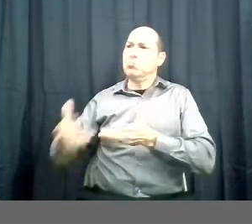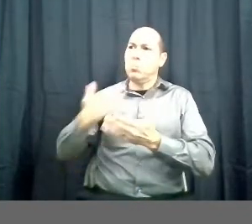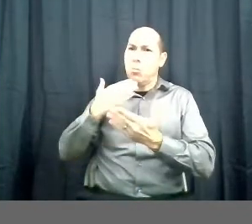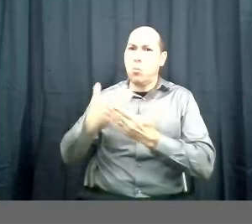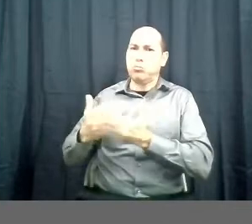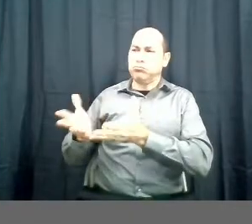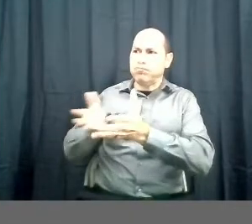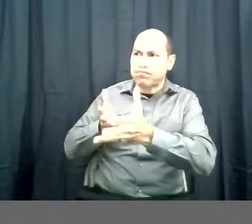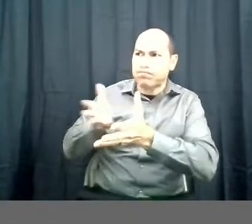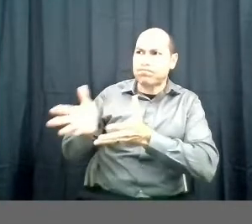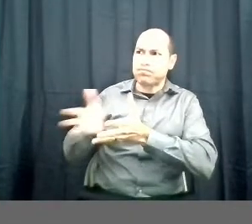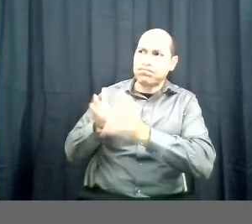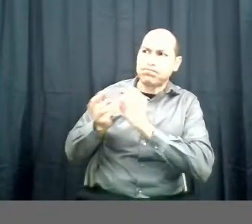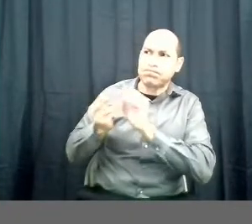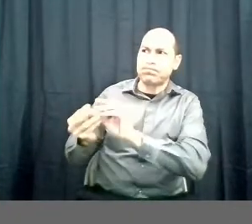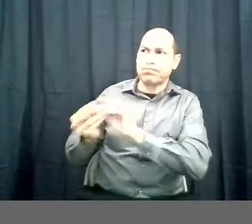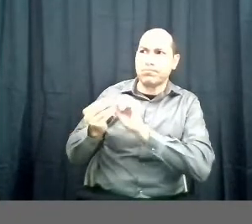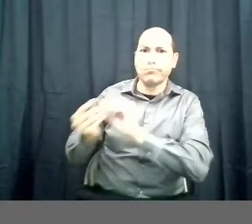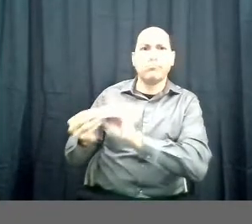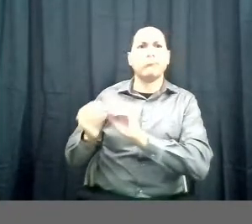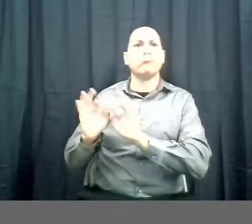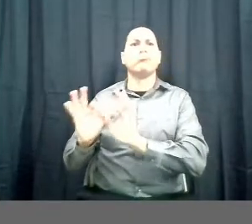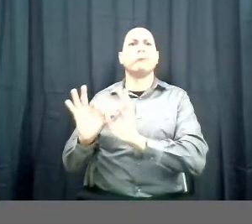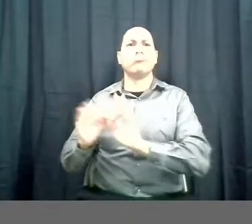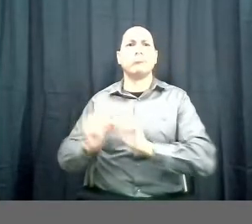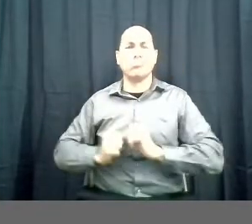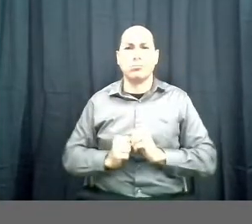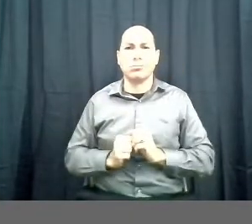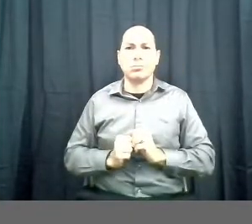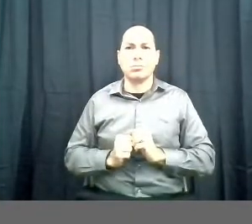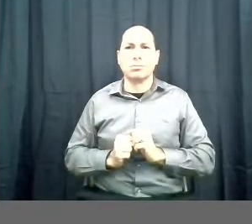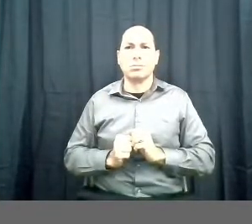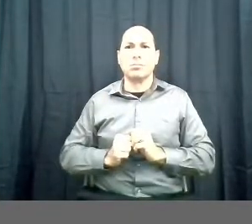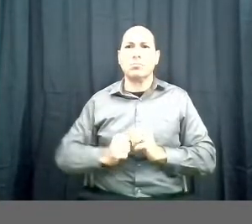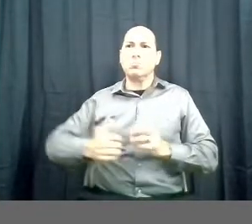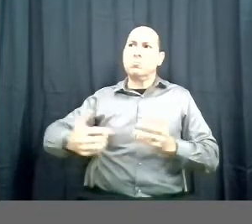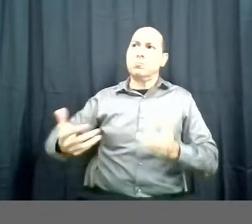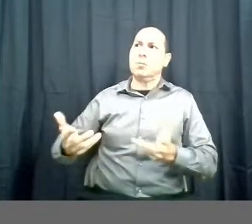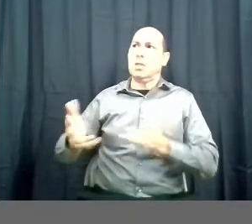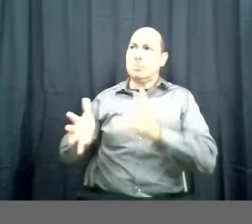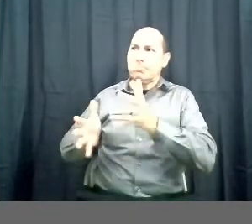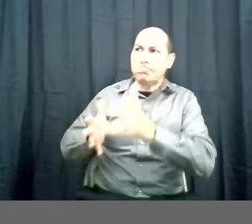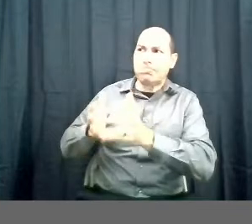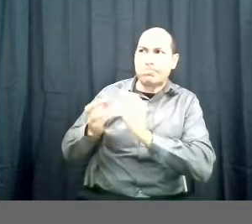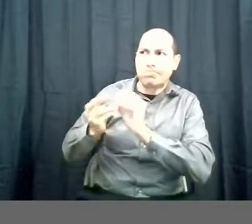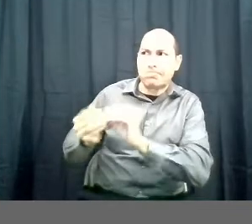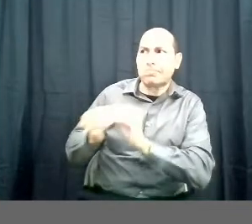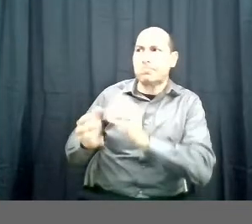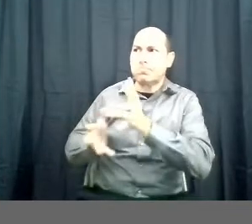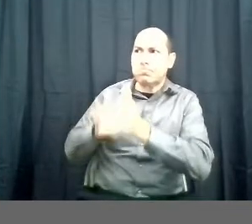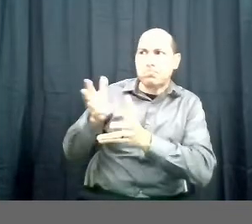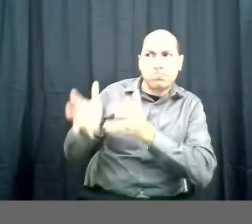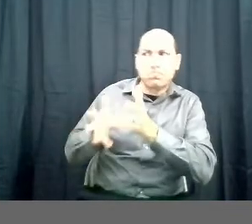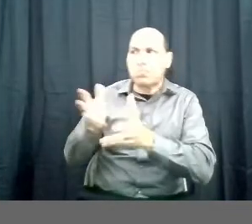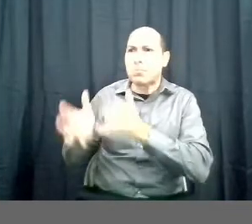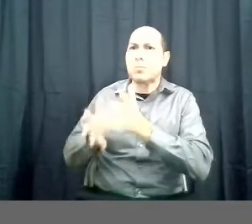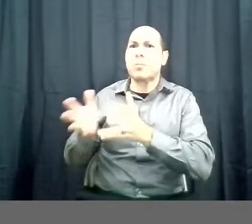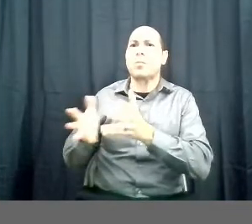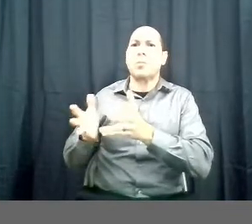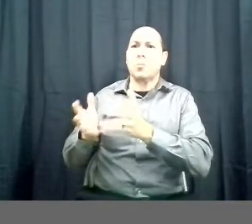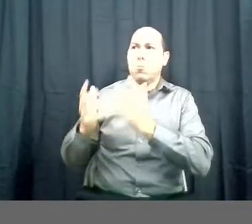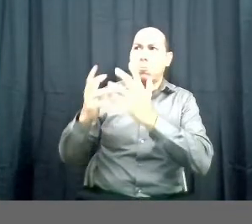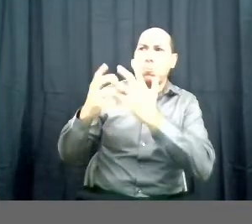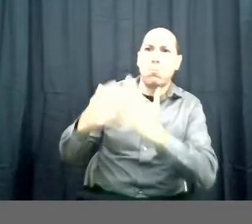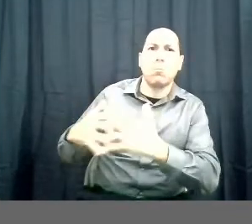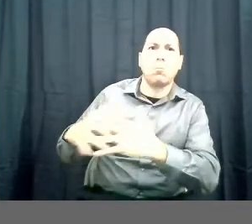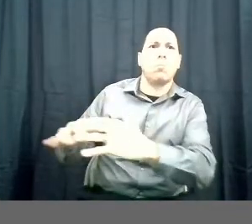certain point. I mean, it is, of course, the dynamics of negotiations, and PJT can opine on this